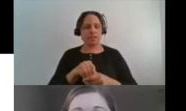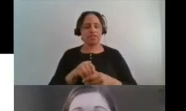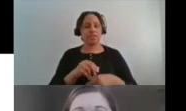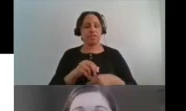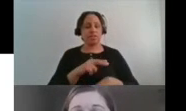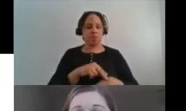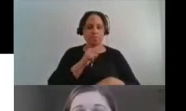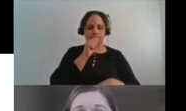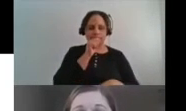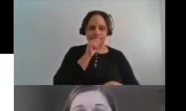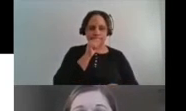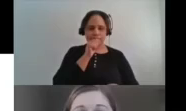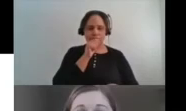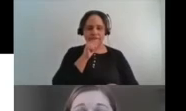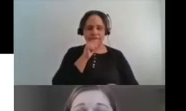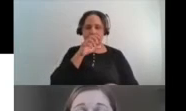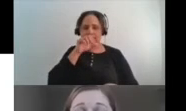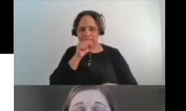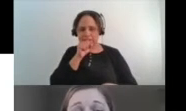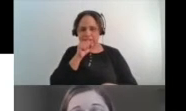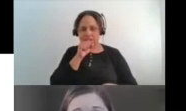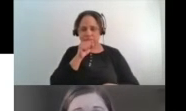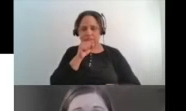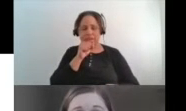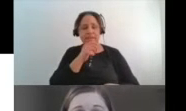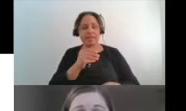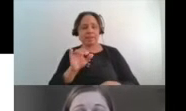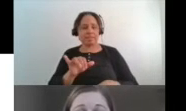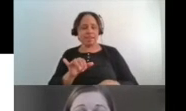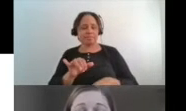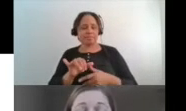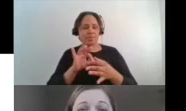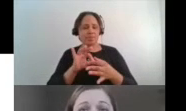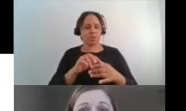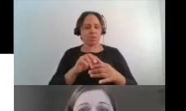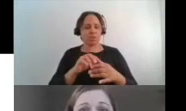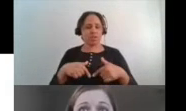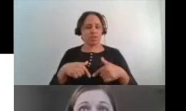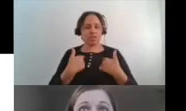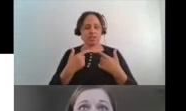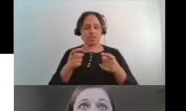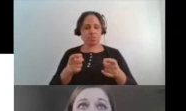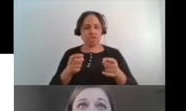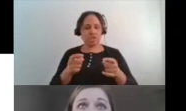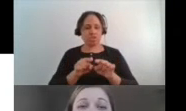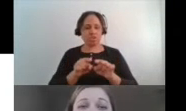and confidentiality on the recipient side, and that goes into living donation too. So we cannot